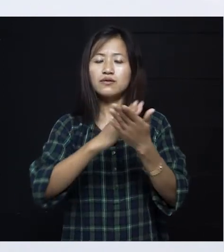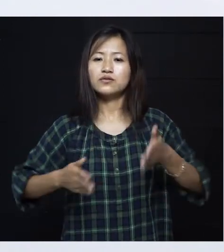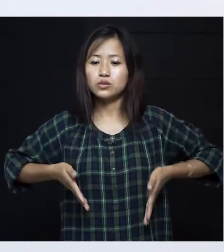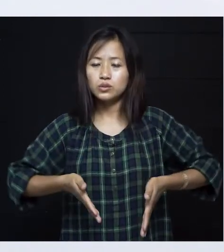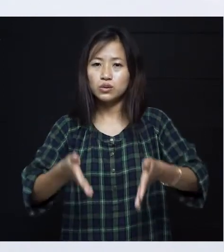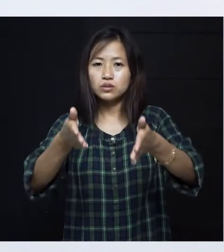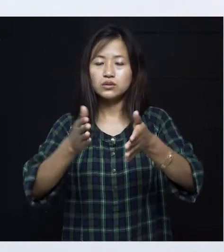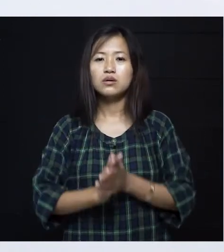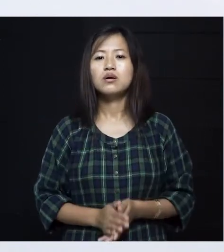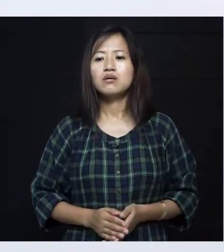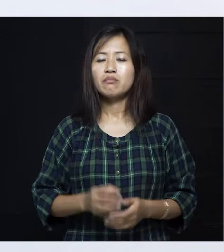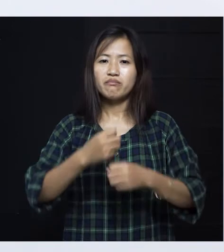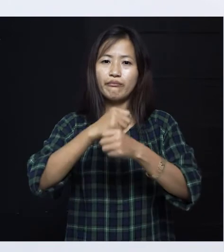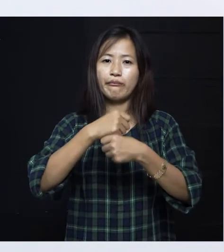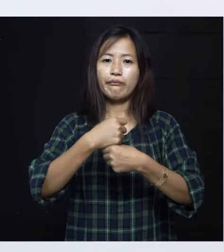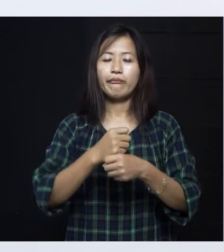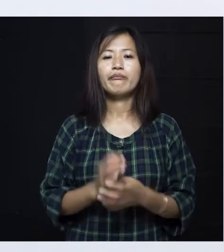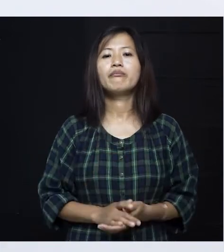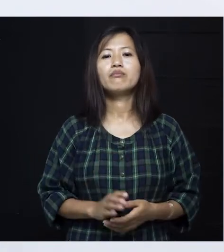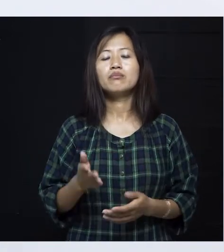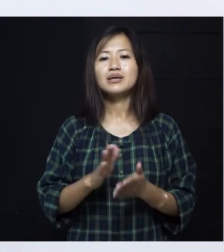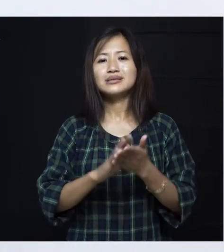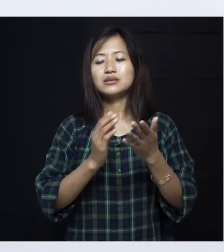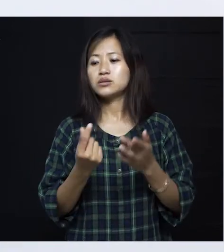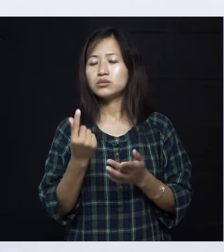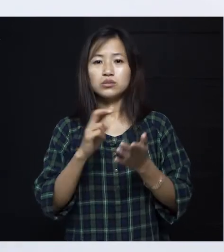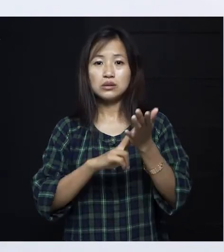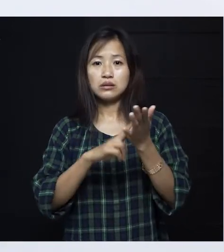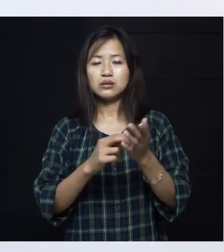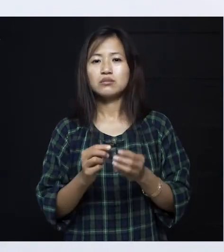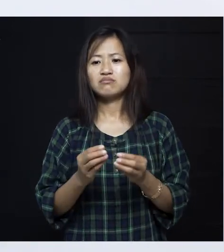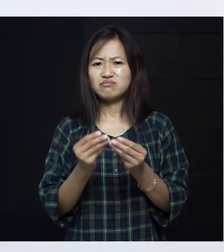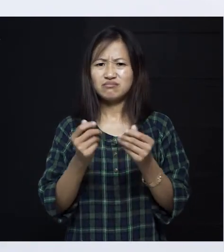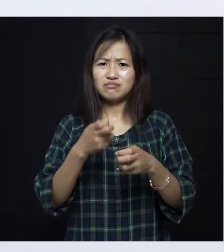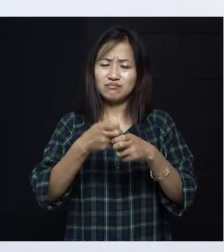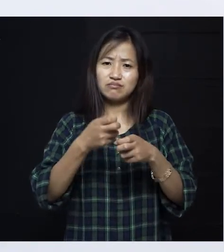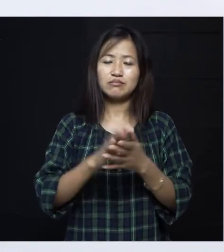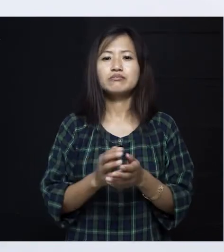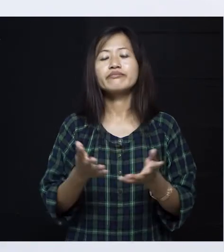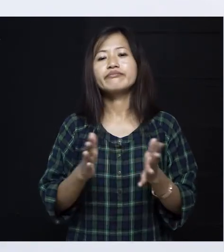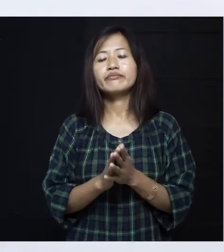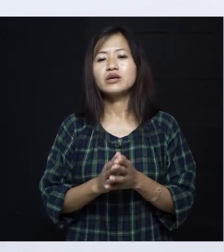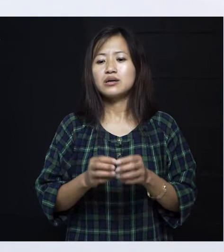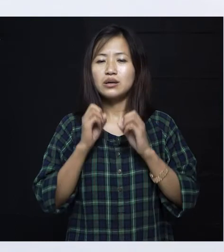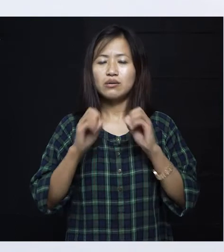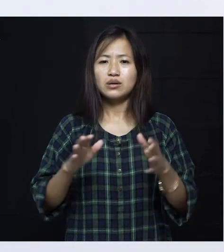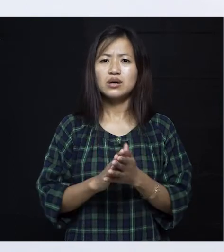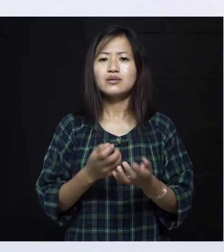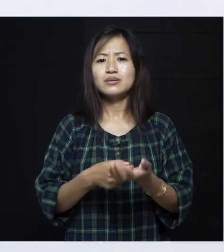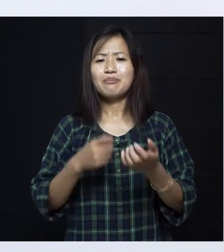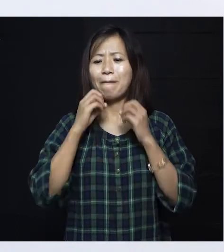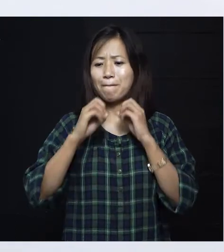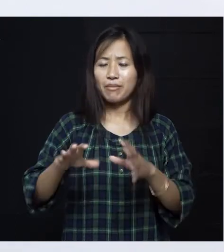are unmetal. Okay, it is unmetal. That means it has not been plastered, so to say, okay, with tar and